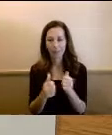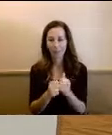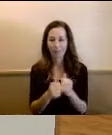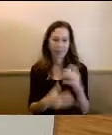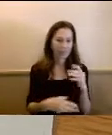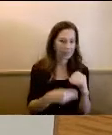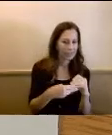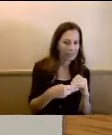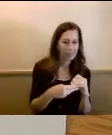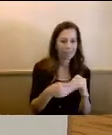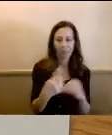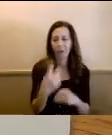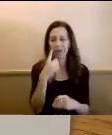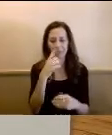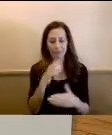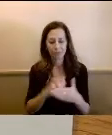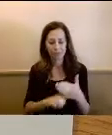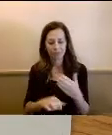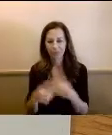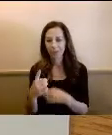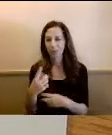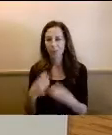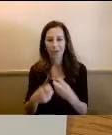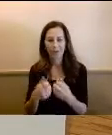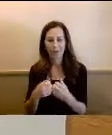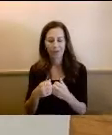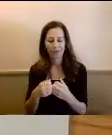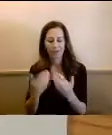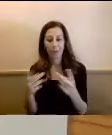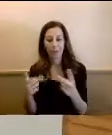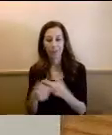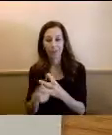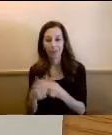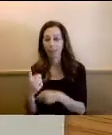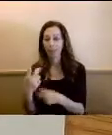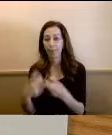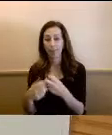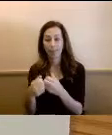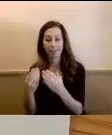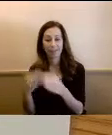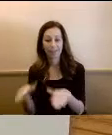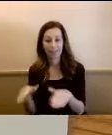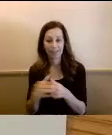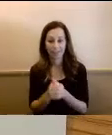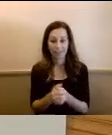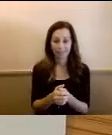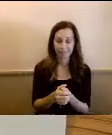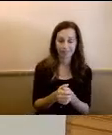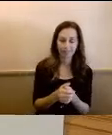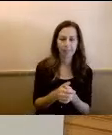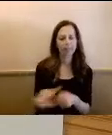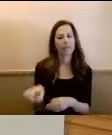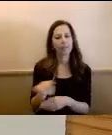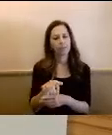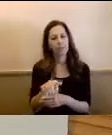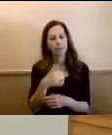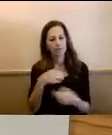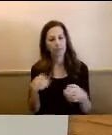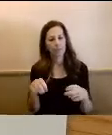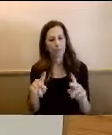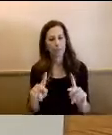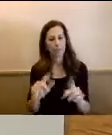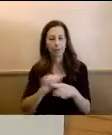of addition, one of subtraction, one of multiplication, and one of division. That's just so that you have